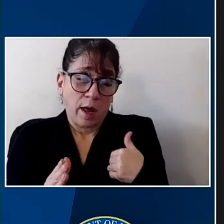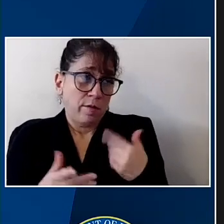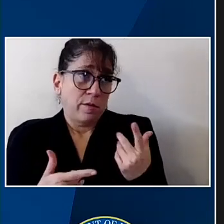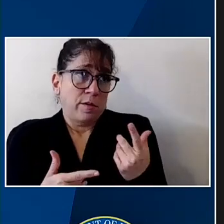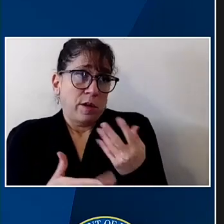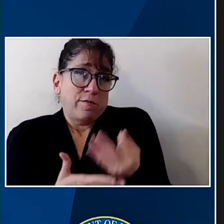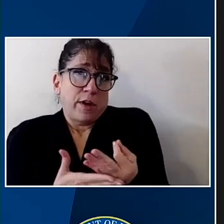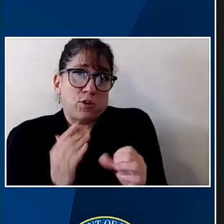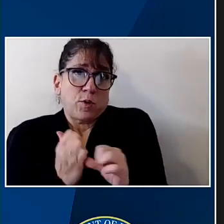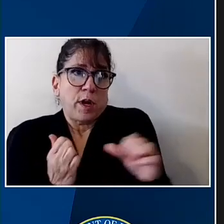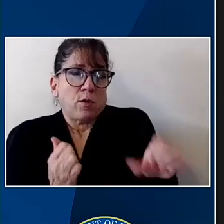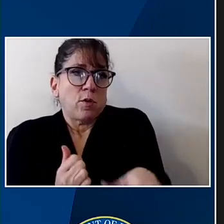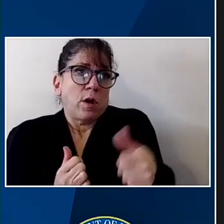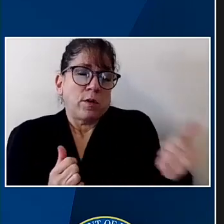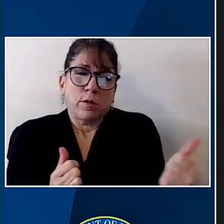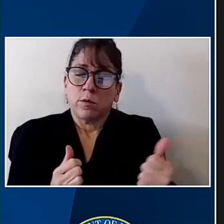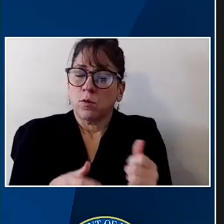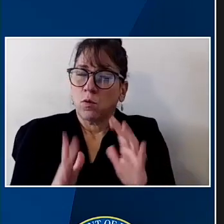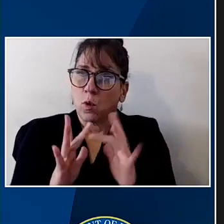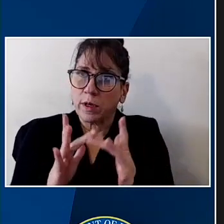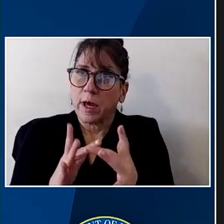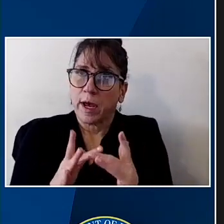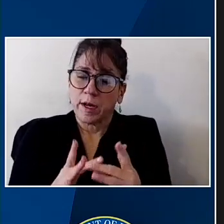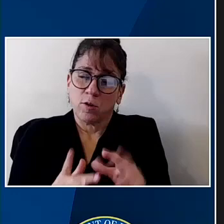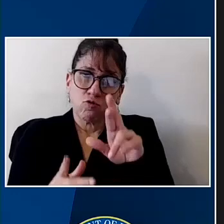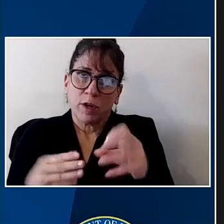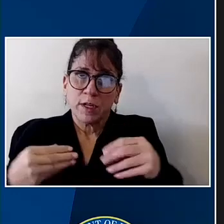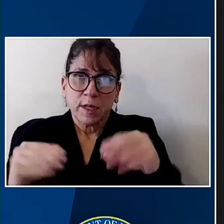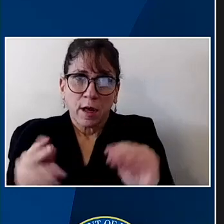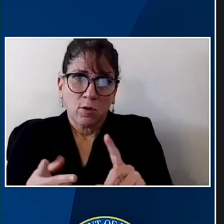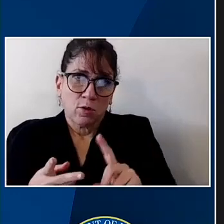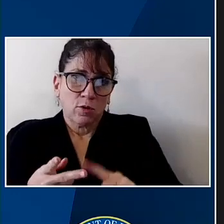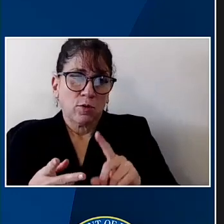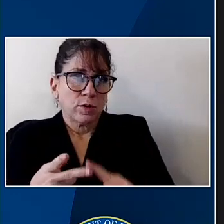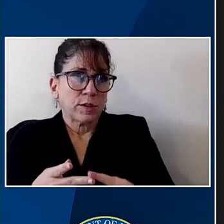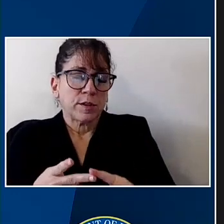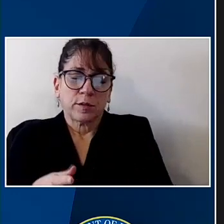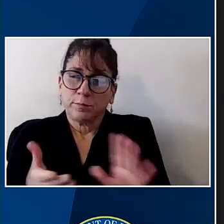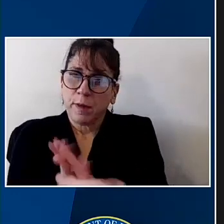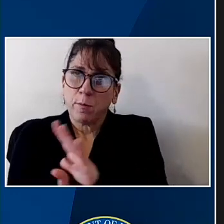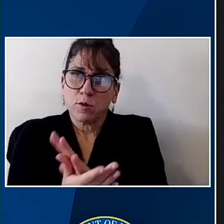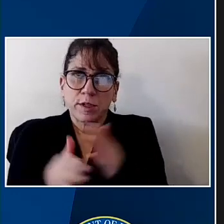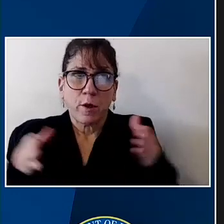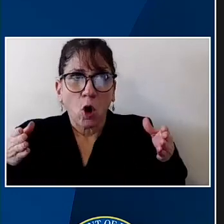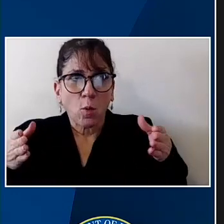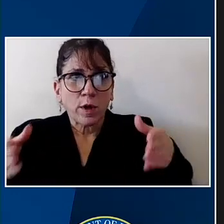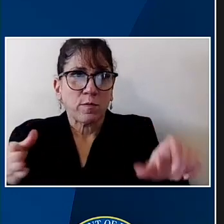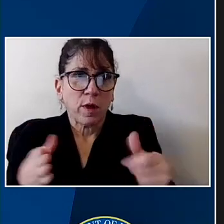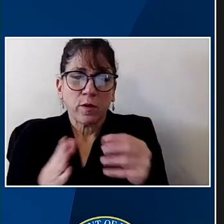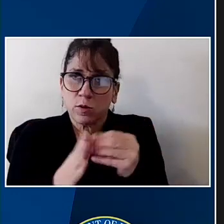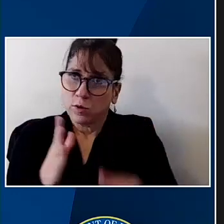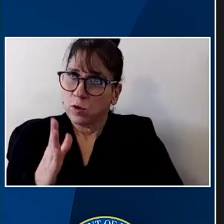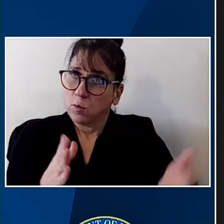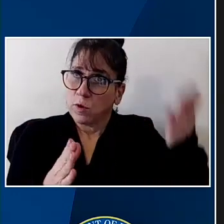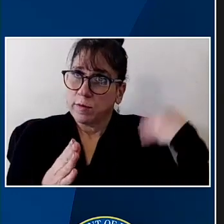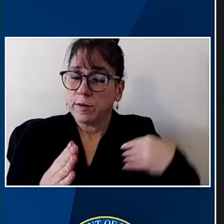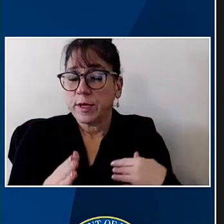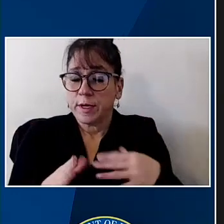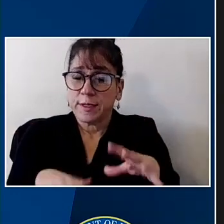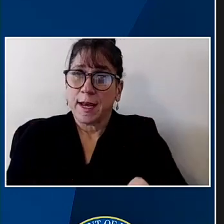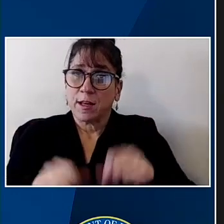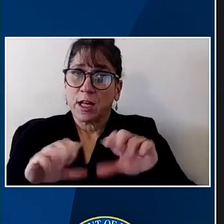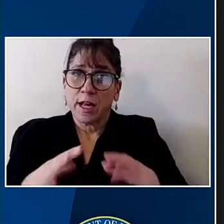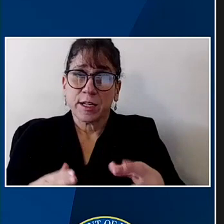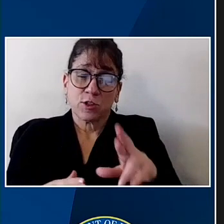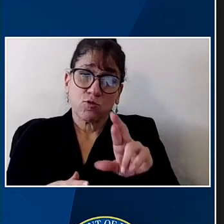sources: online resellers, rental companies, flyers in the hallway from other students who'd previously taken a class to resell their books.